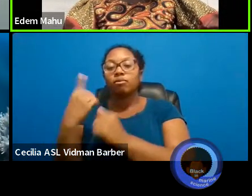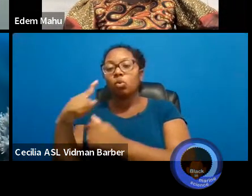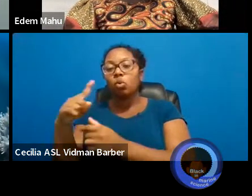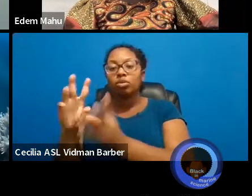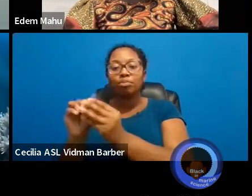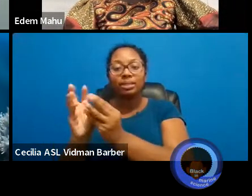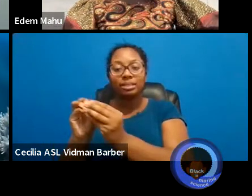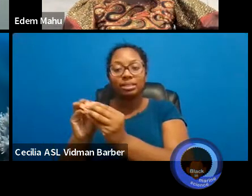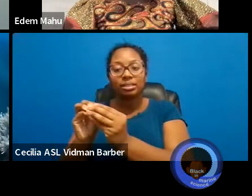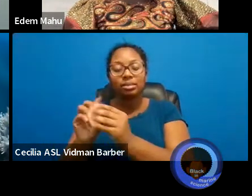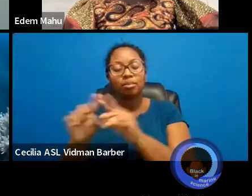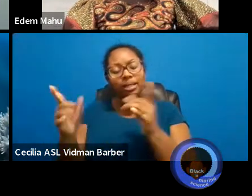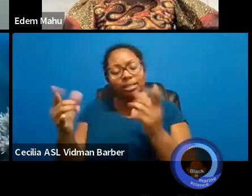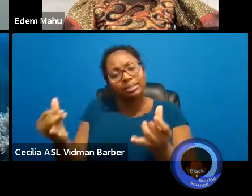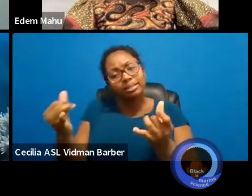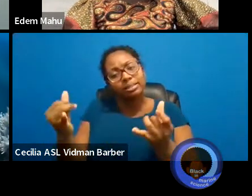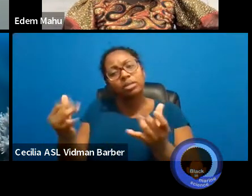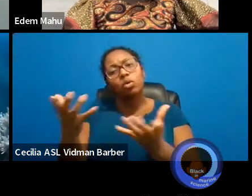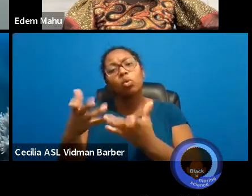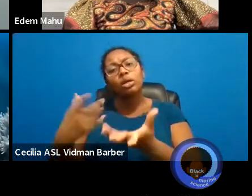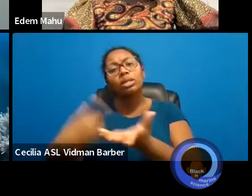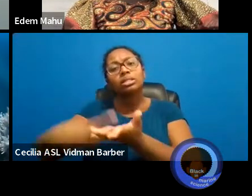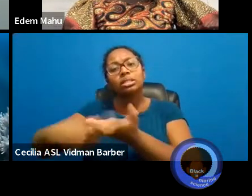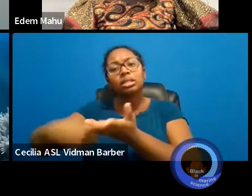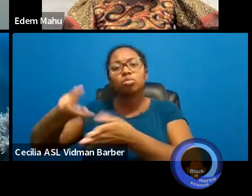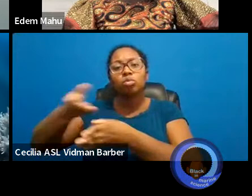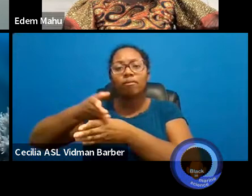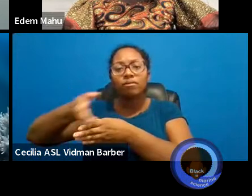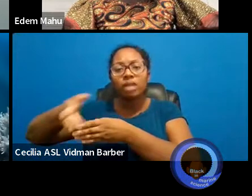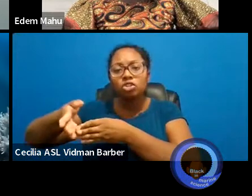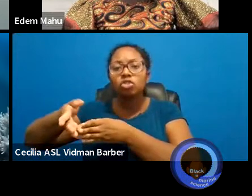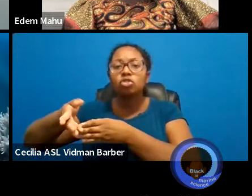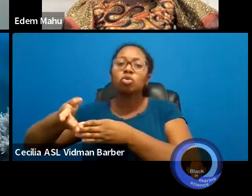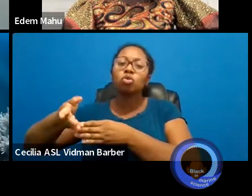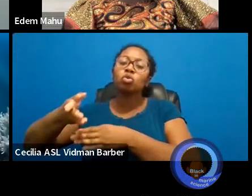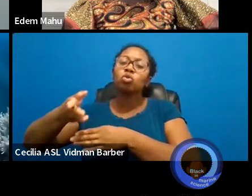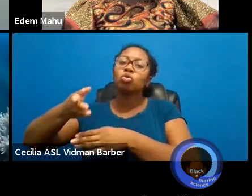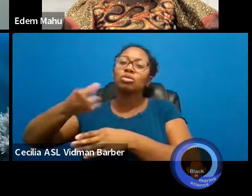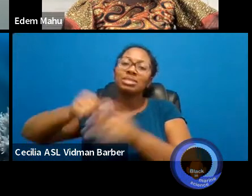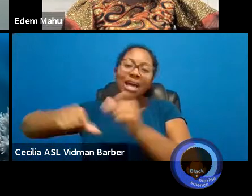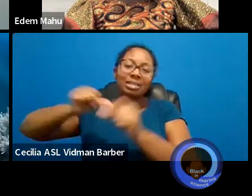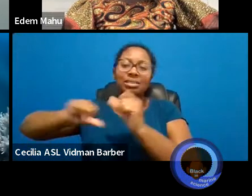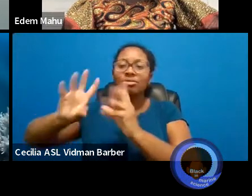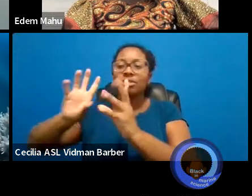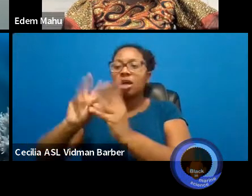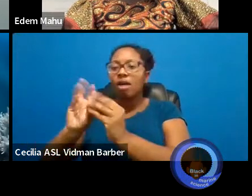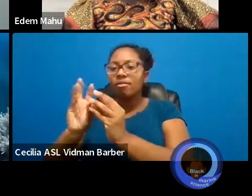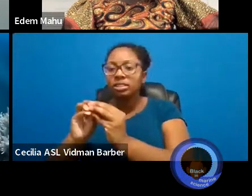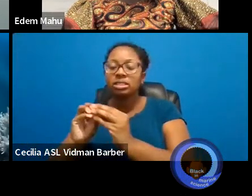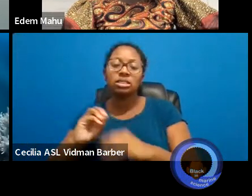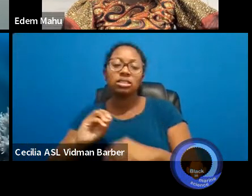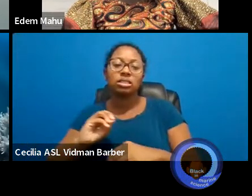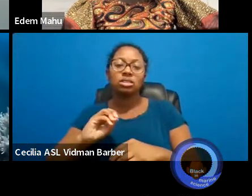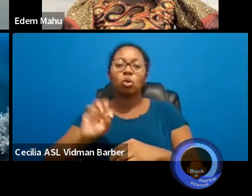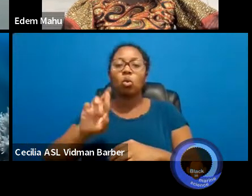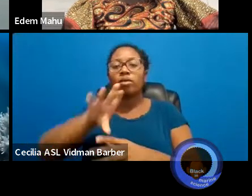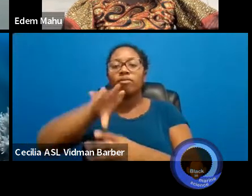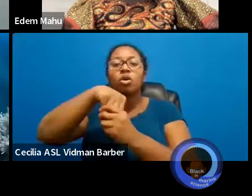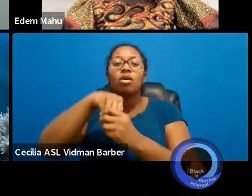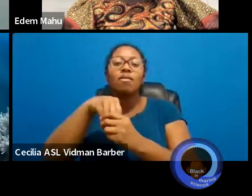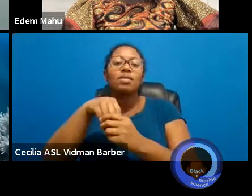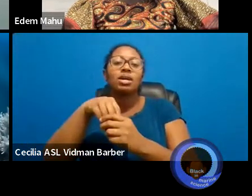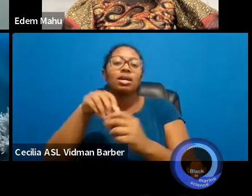able to visit professional or scientific conferences or be a part of professional circles and